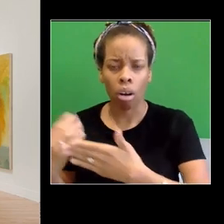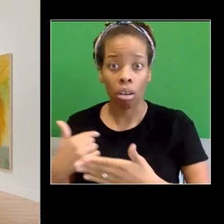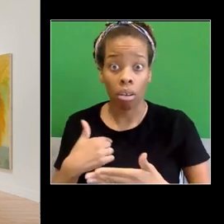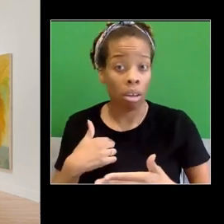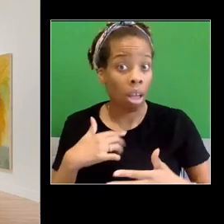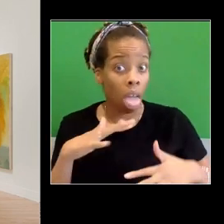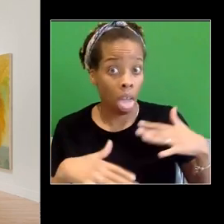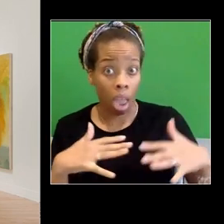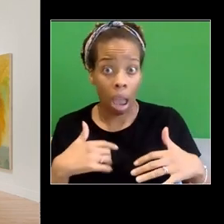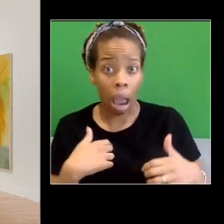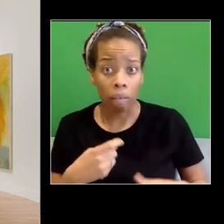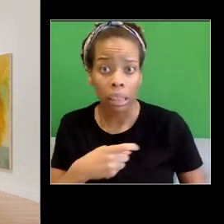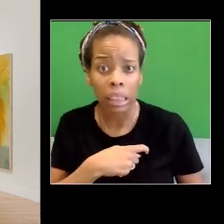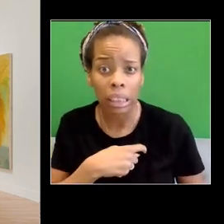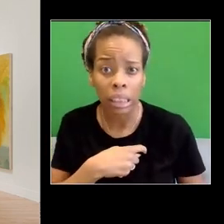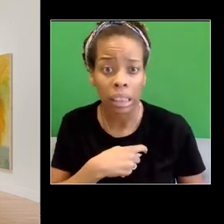Only in the sense that